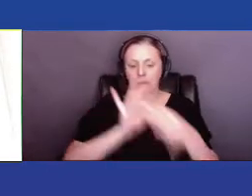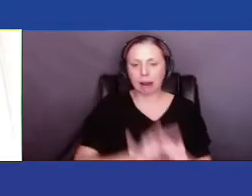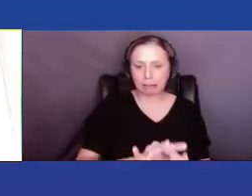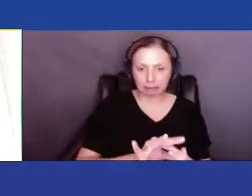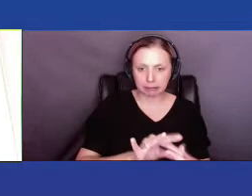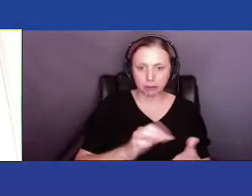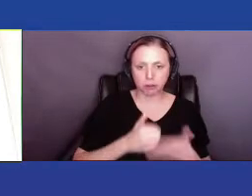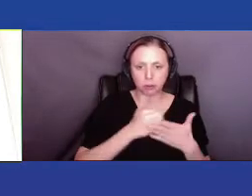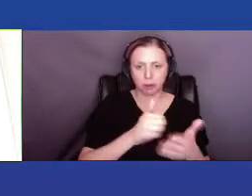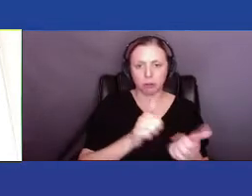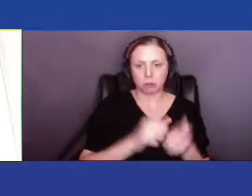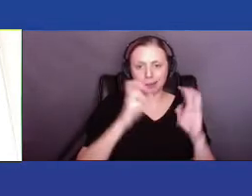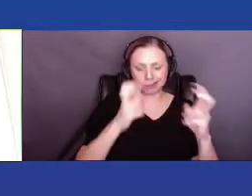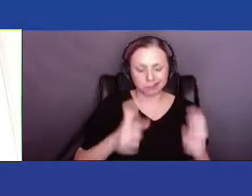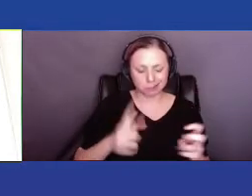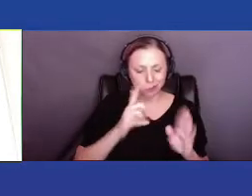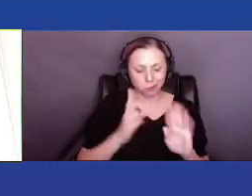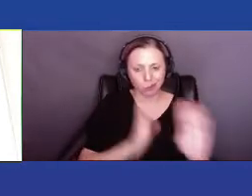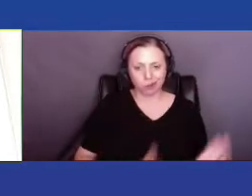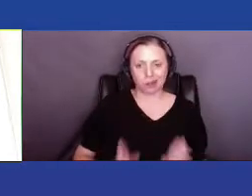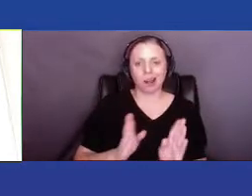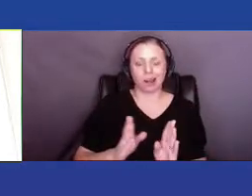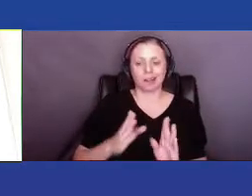I'm doing my part in terms of